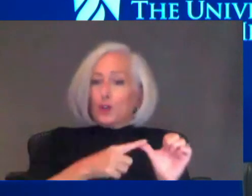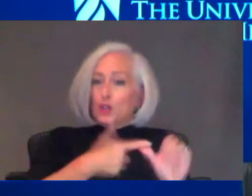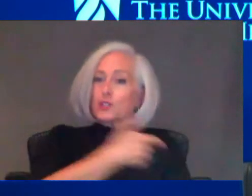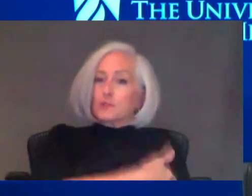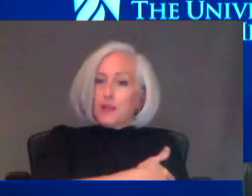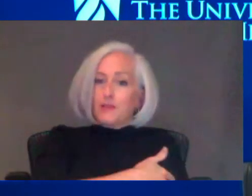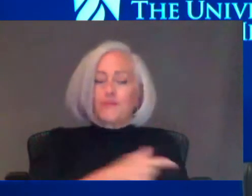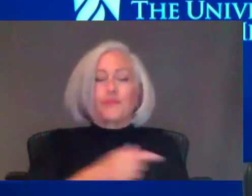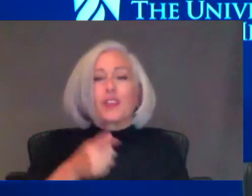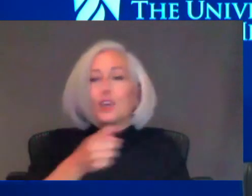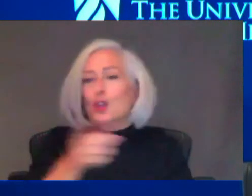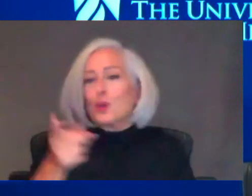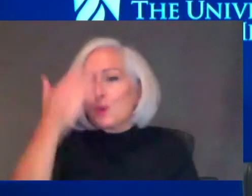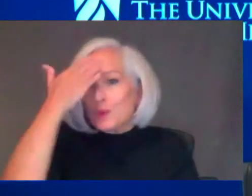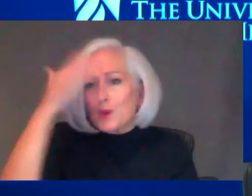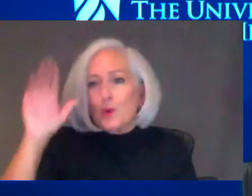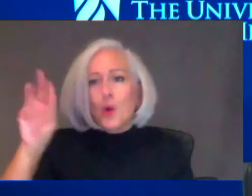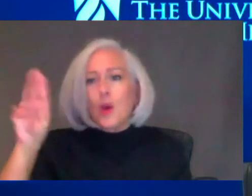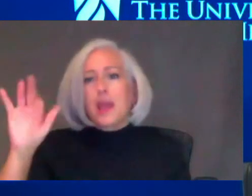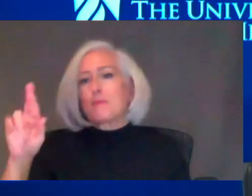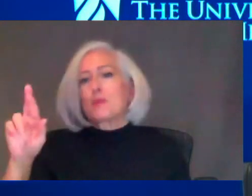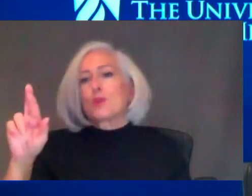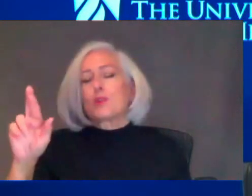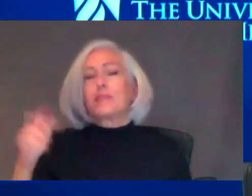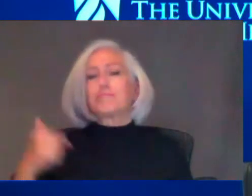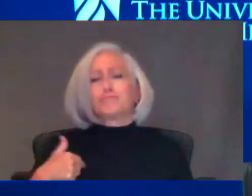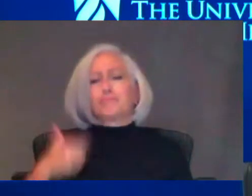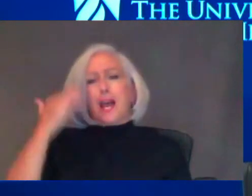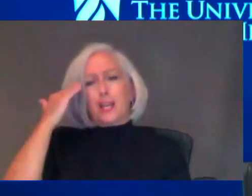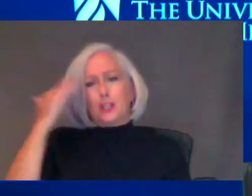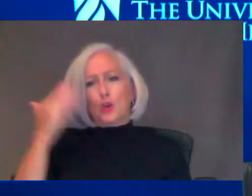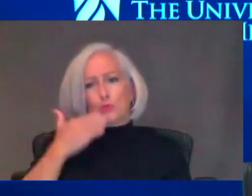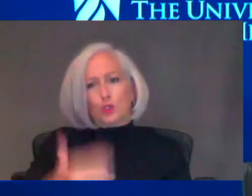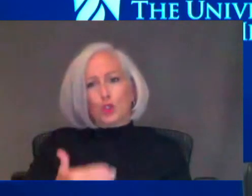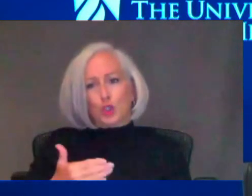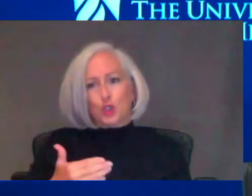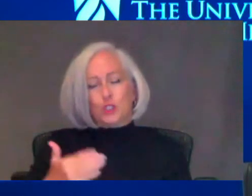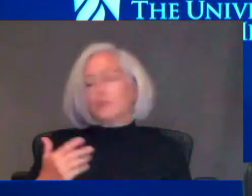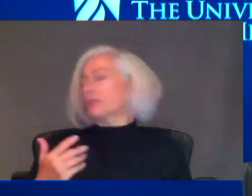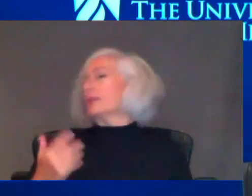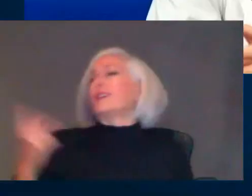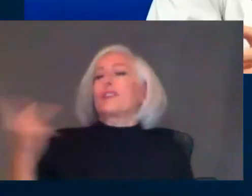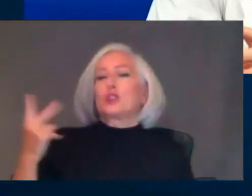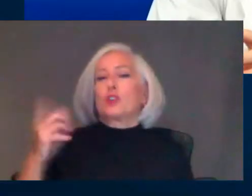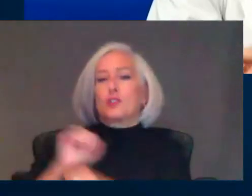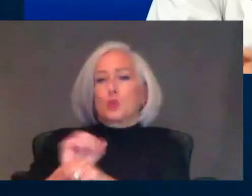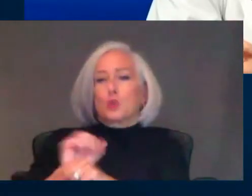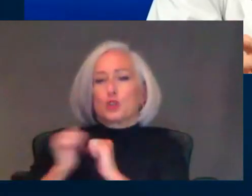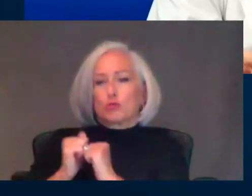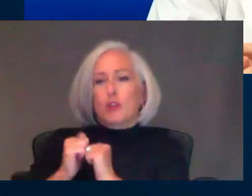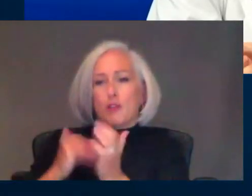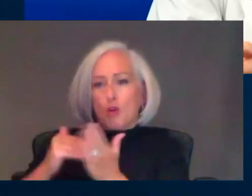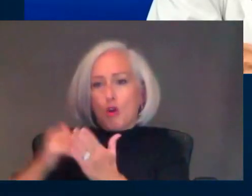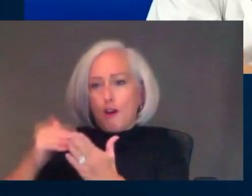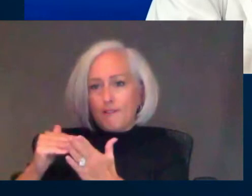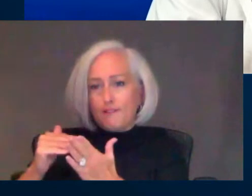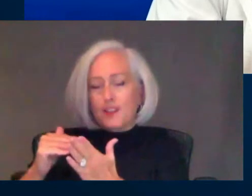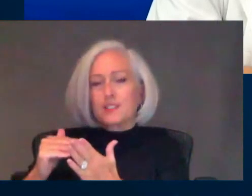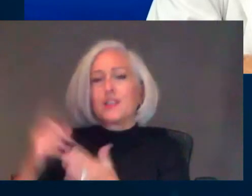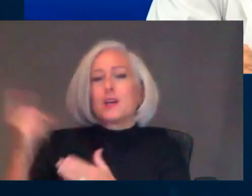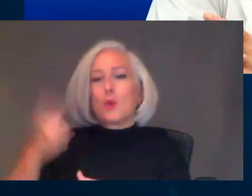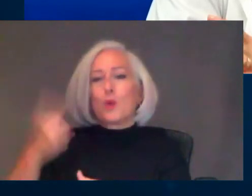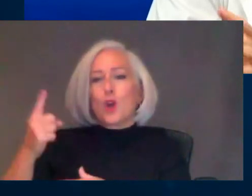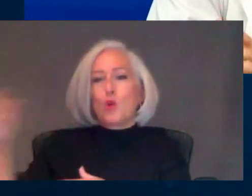great questions, and I'm going to go through them and we'll hold them off for tomorrow for Follow-Up Friday. So before we get to our final thoughts, I just want to take a moment to talk